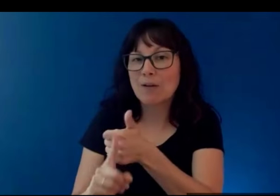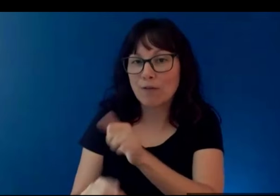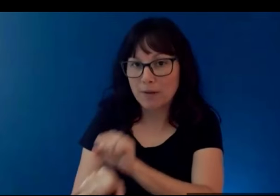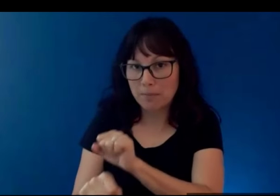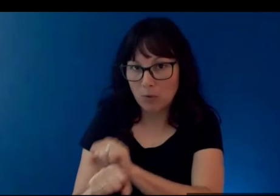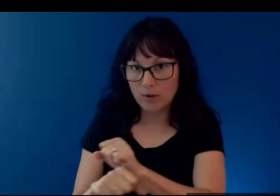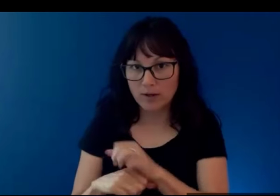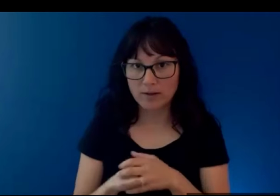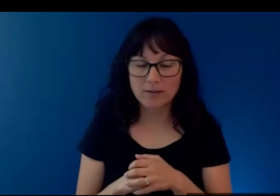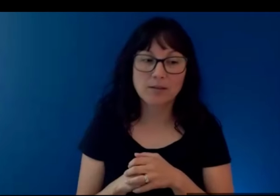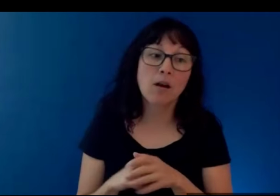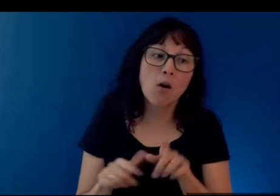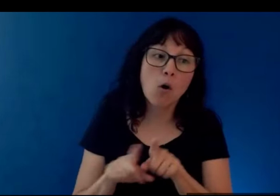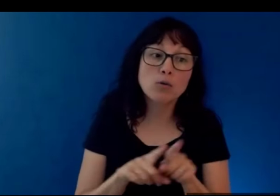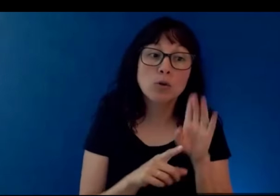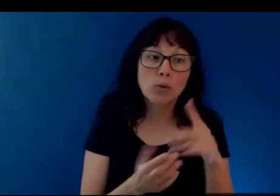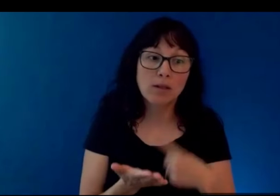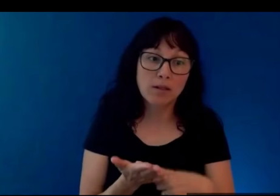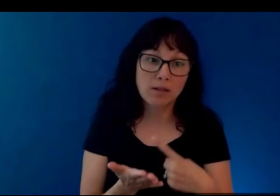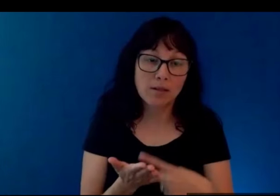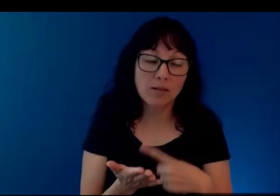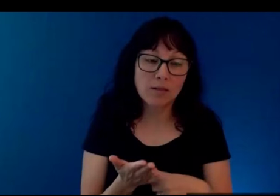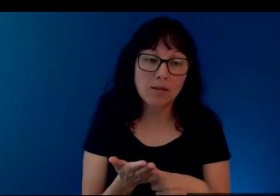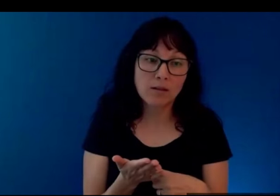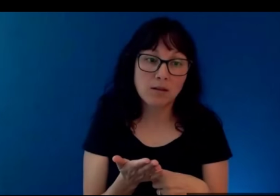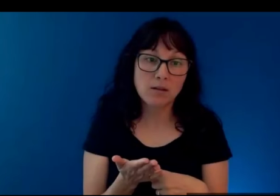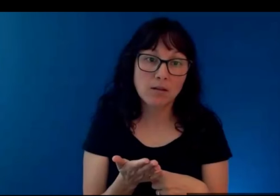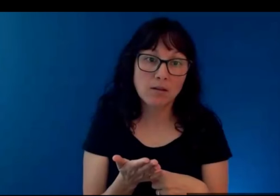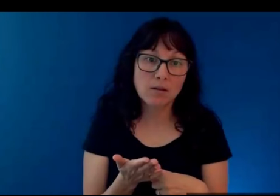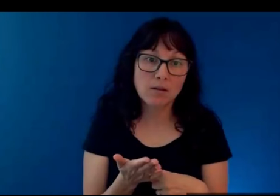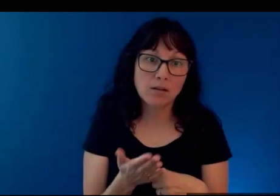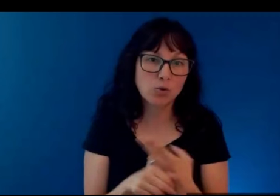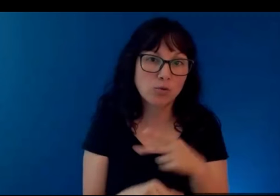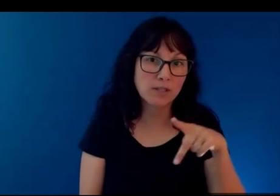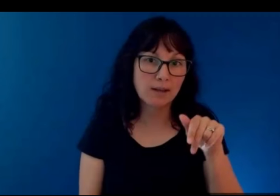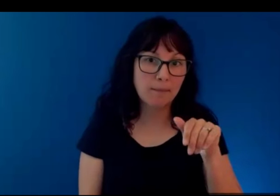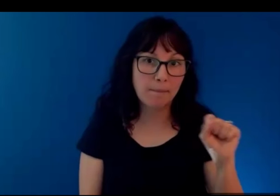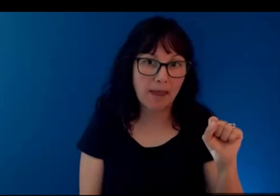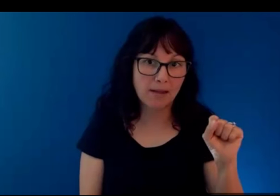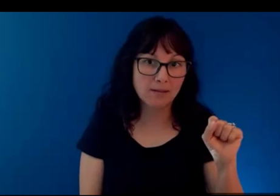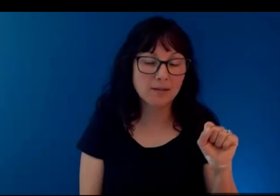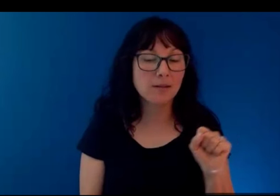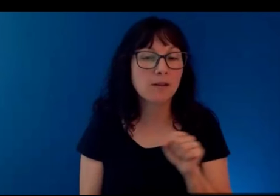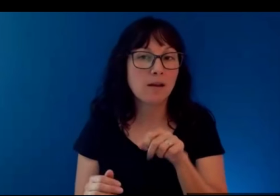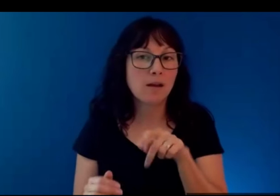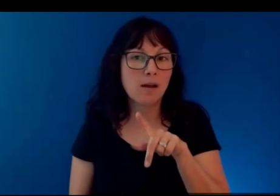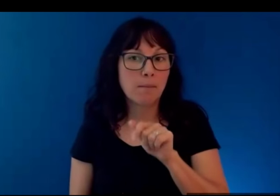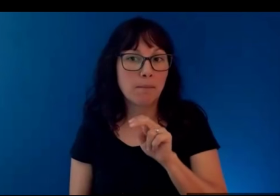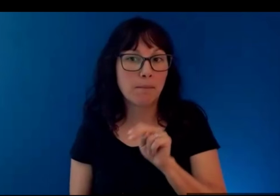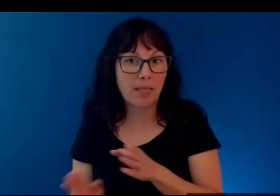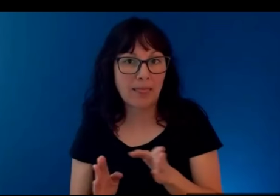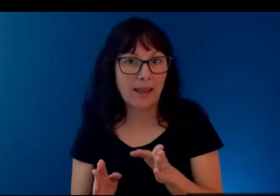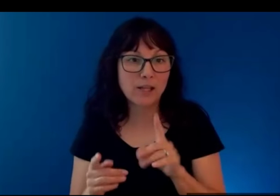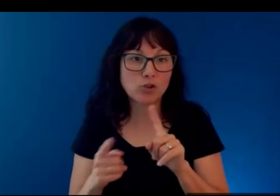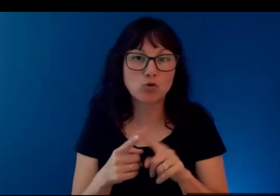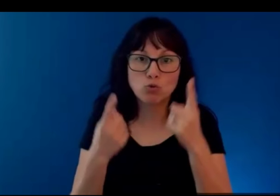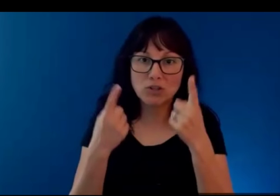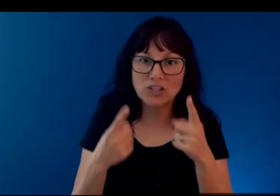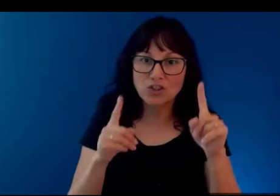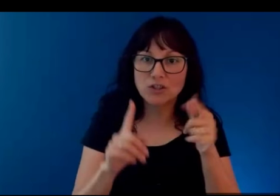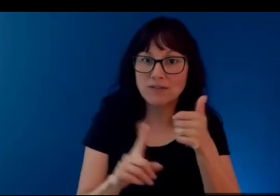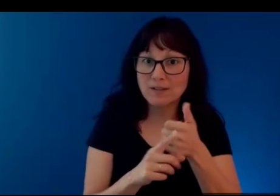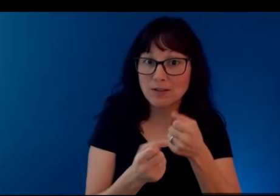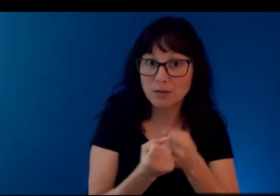self-employed. And we're going to also talk about the using PASS, the Plan to Achieve Self-Support, to